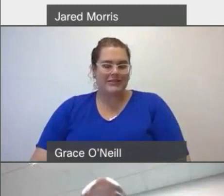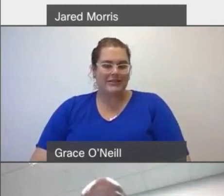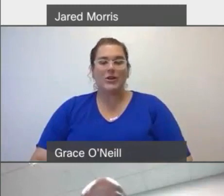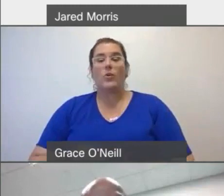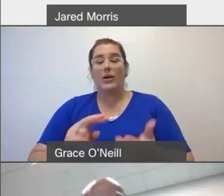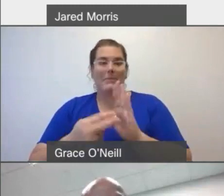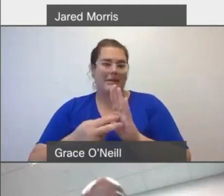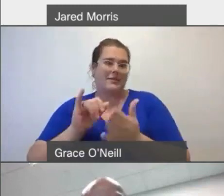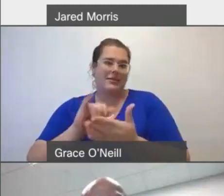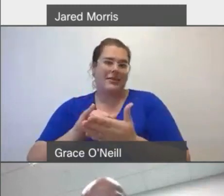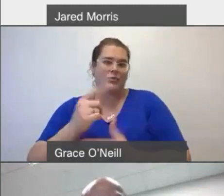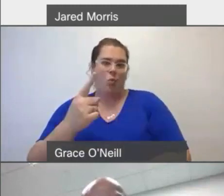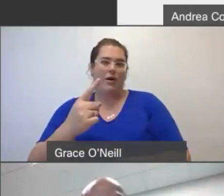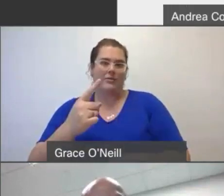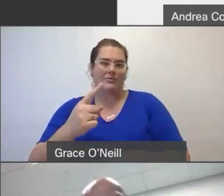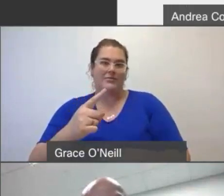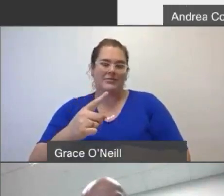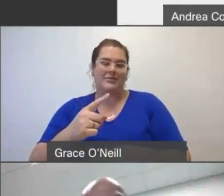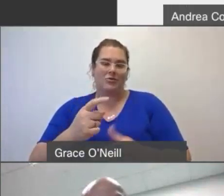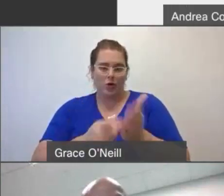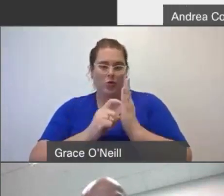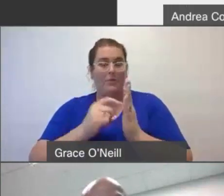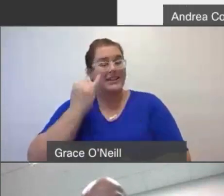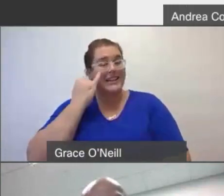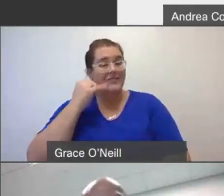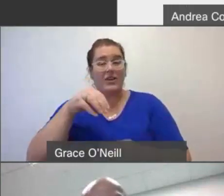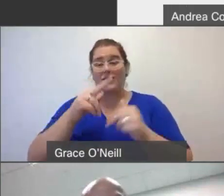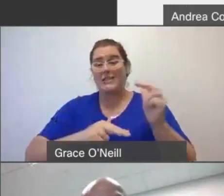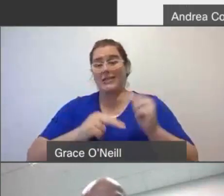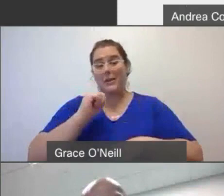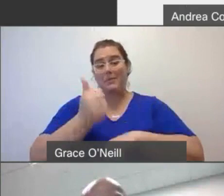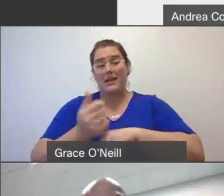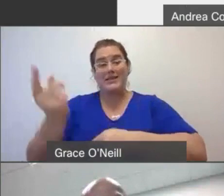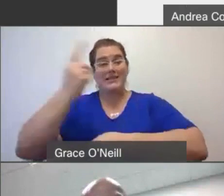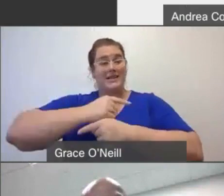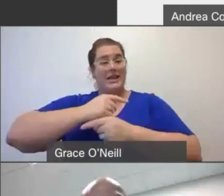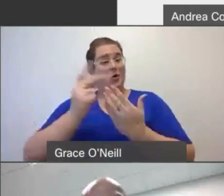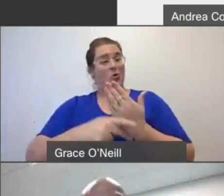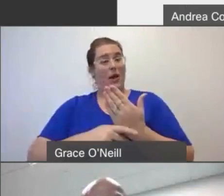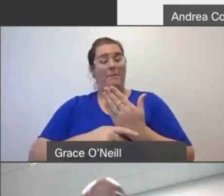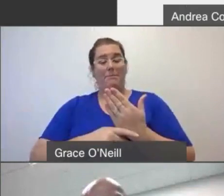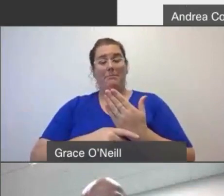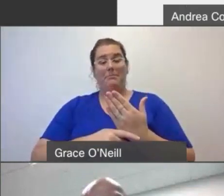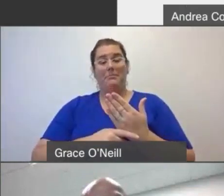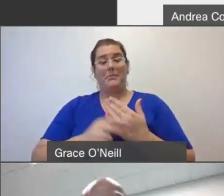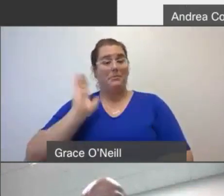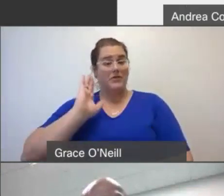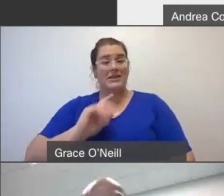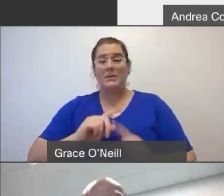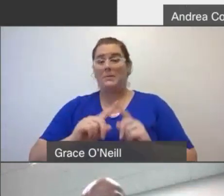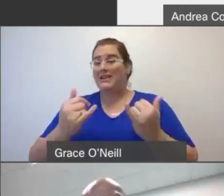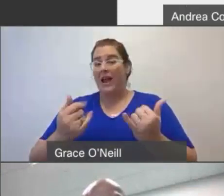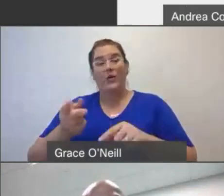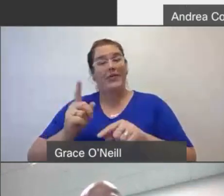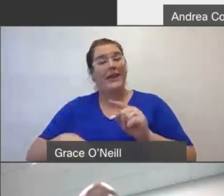if a person was in a facility-based day program previously, and they are unable to